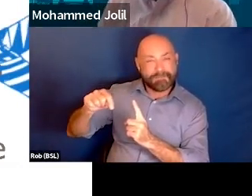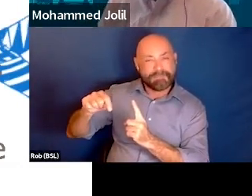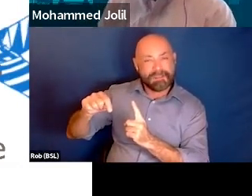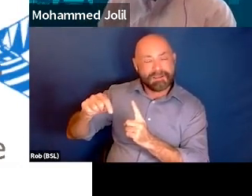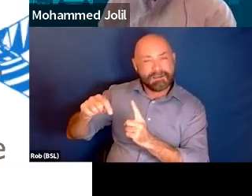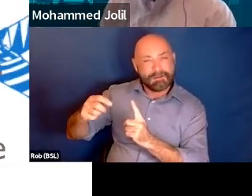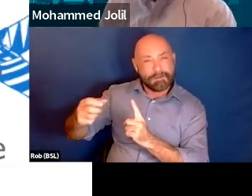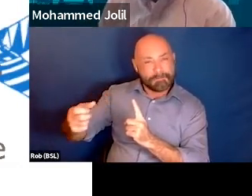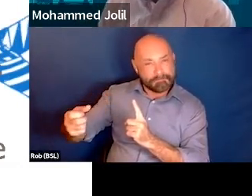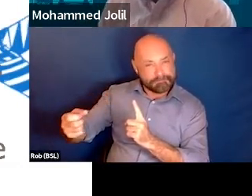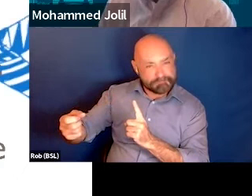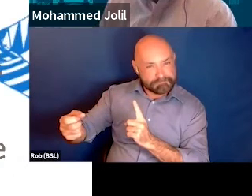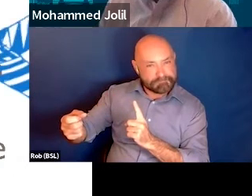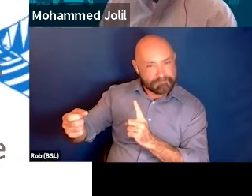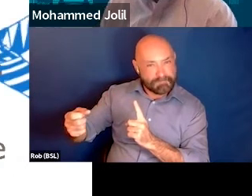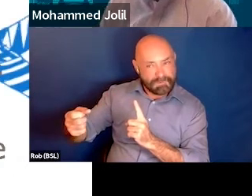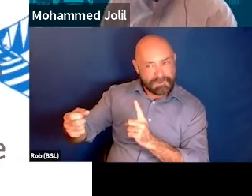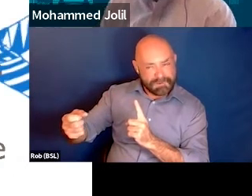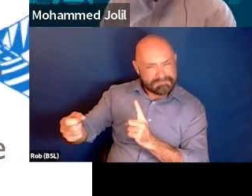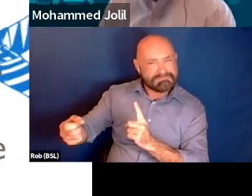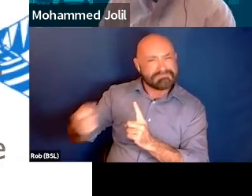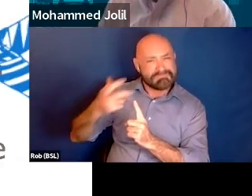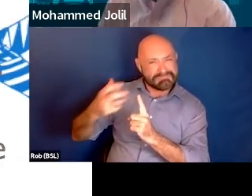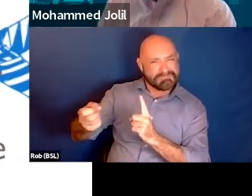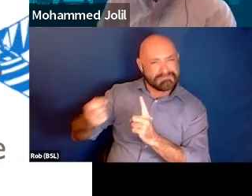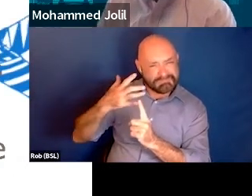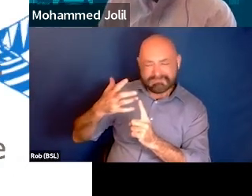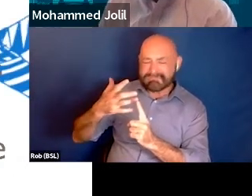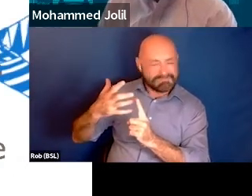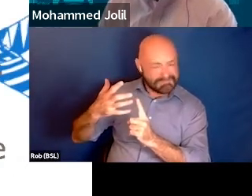expressed the loudest were health priorities.